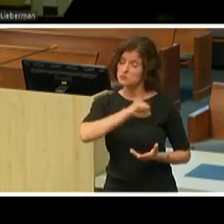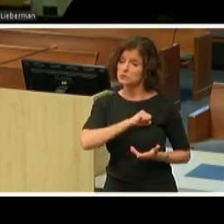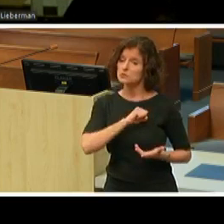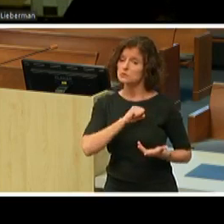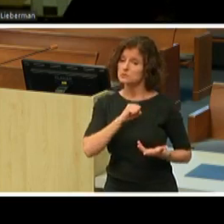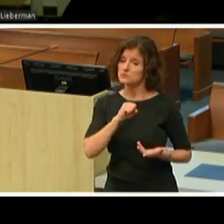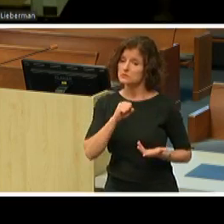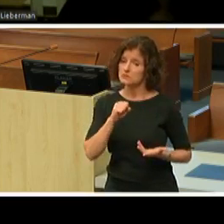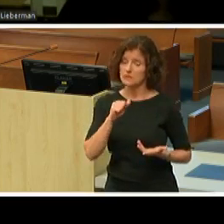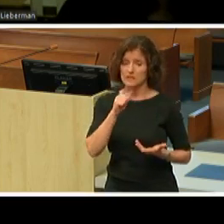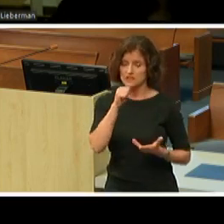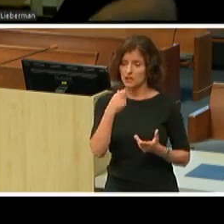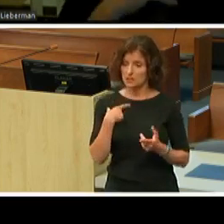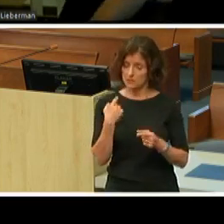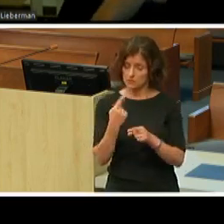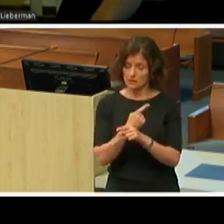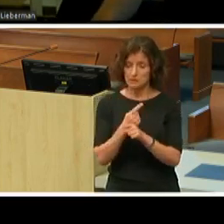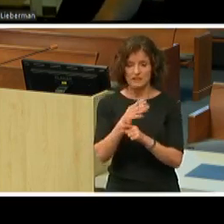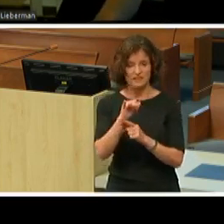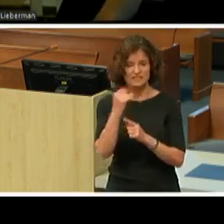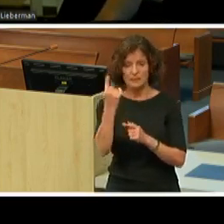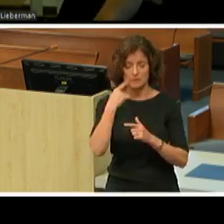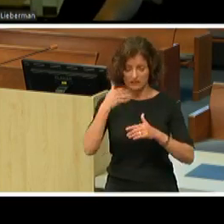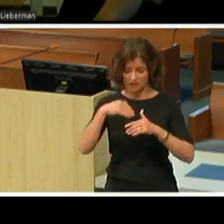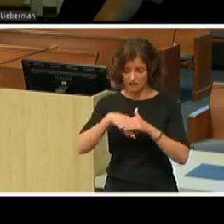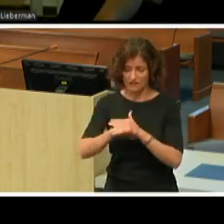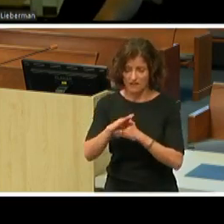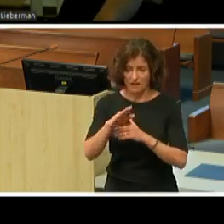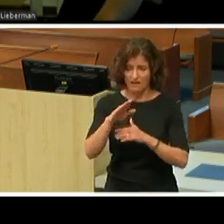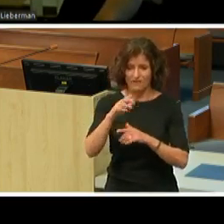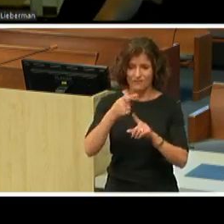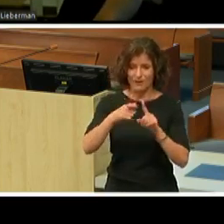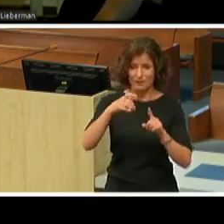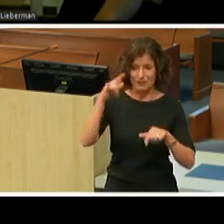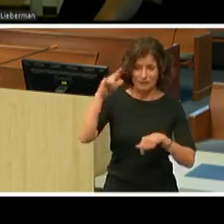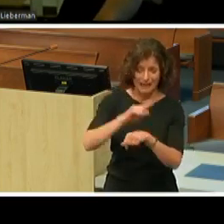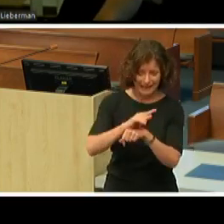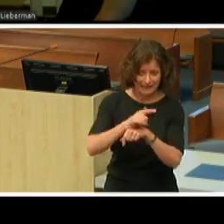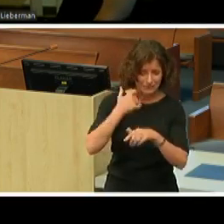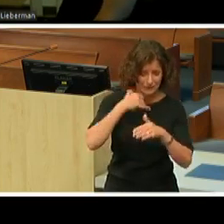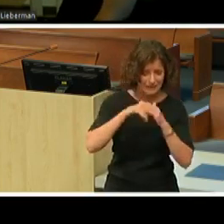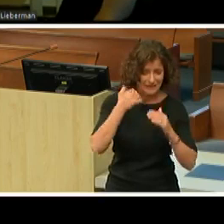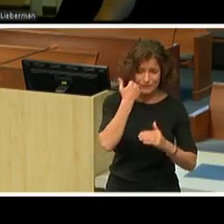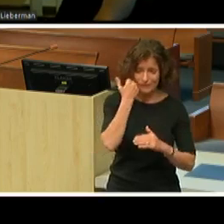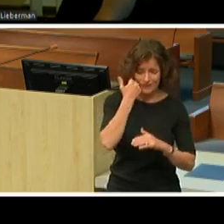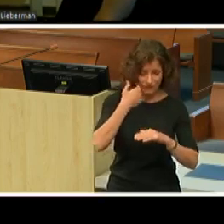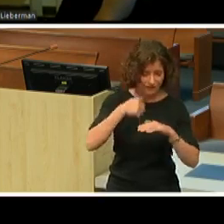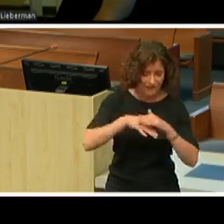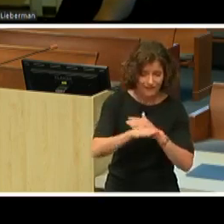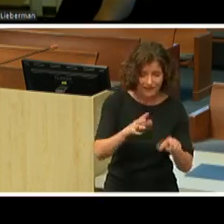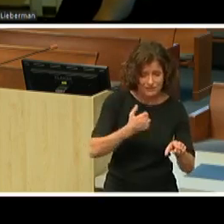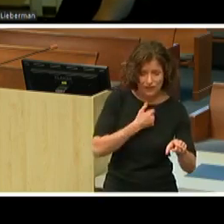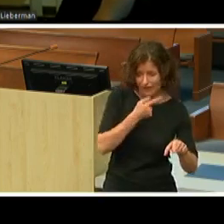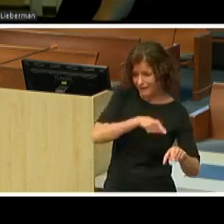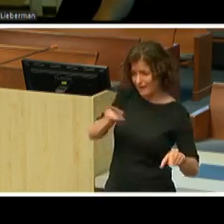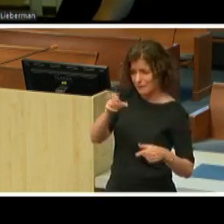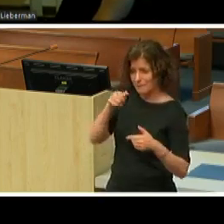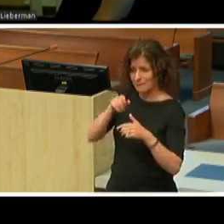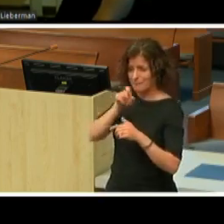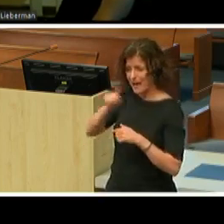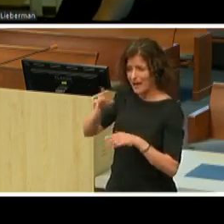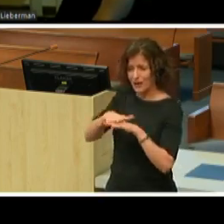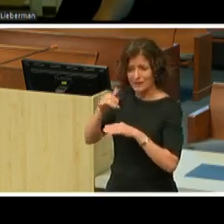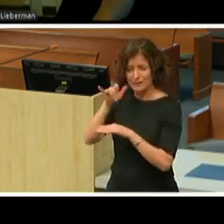mean, it's not going to be practical if somebody's getting off a plane with a fever to say you got to get back on the plane, but it would require people to